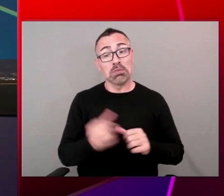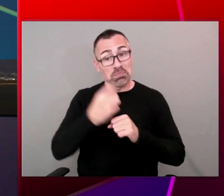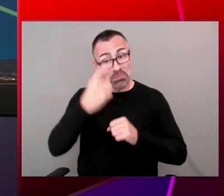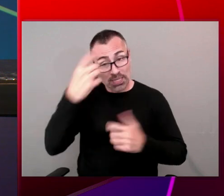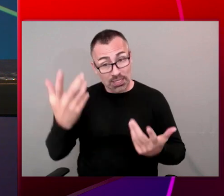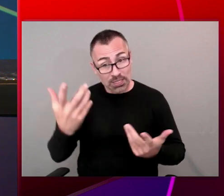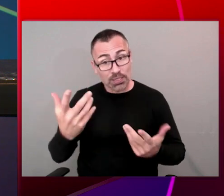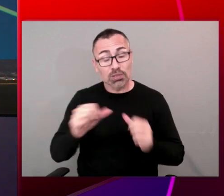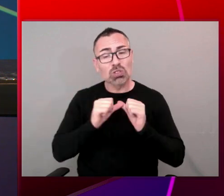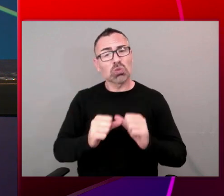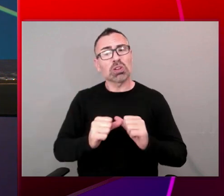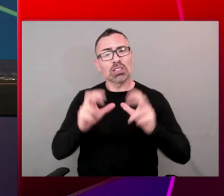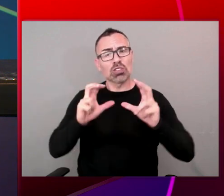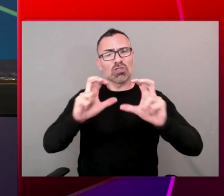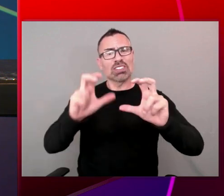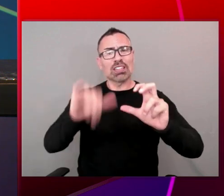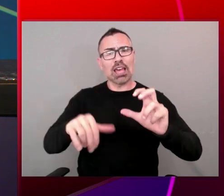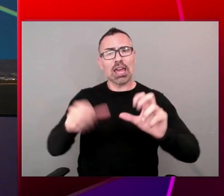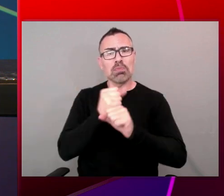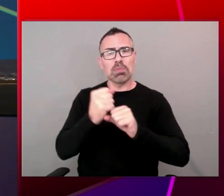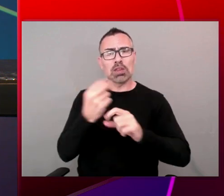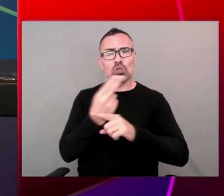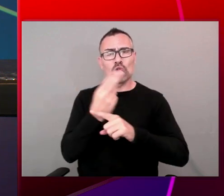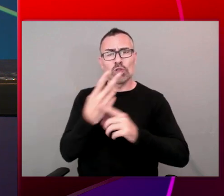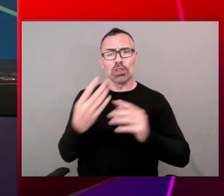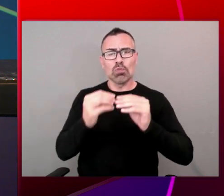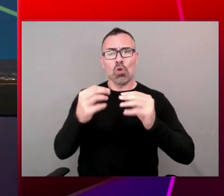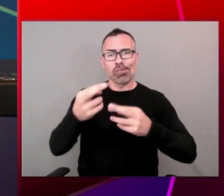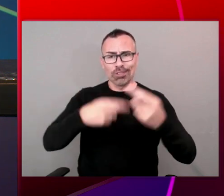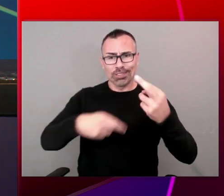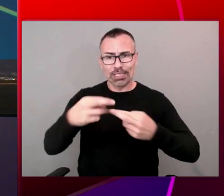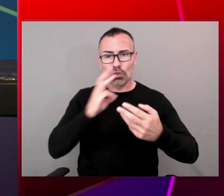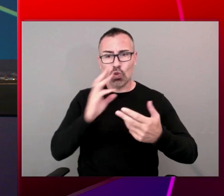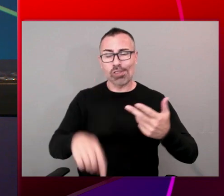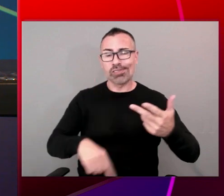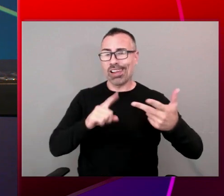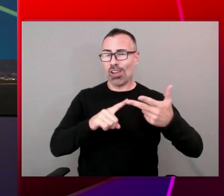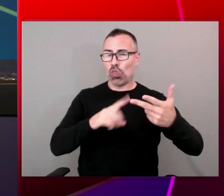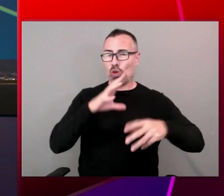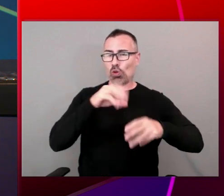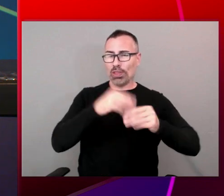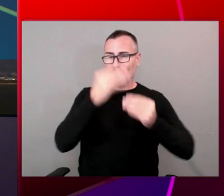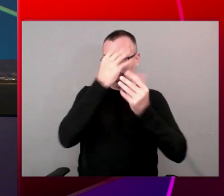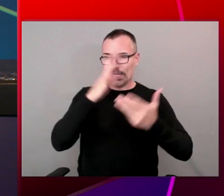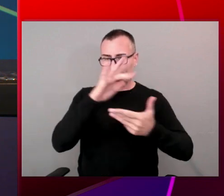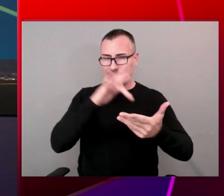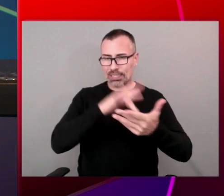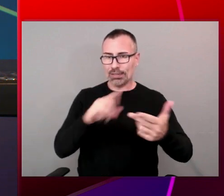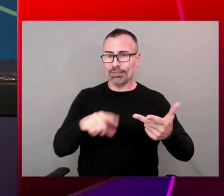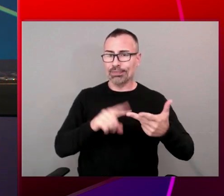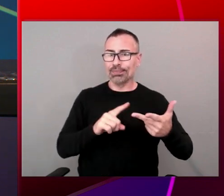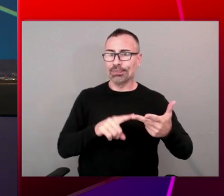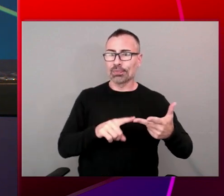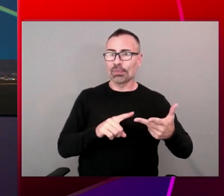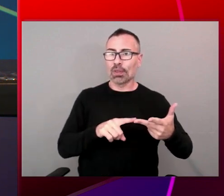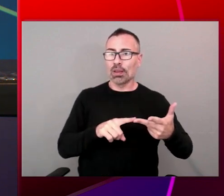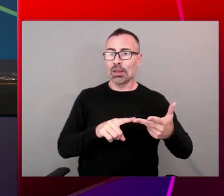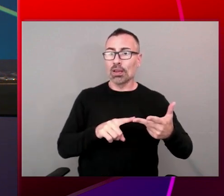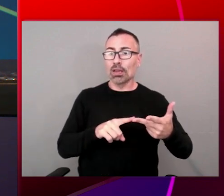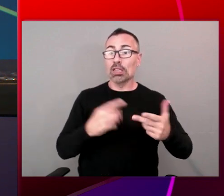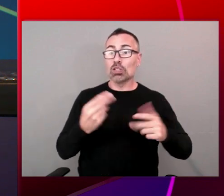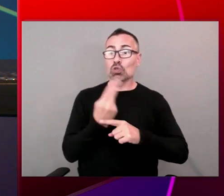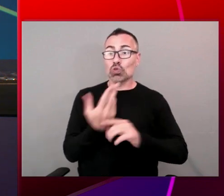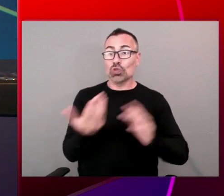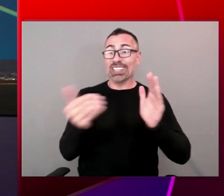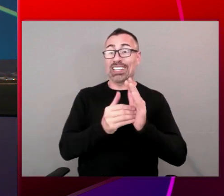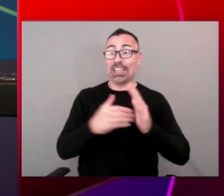into our data centers for cooling. The third thing and the final thing within our data center footprint is around reusing that cooling water. So you know